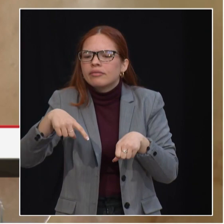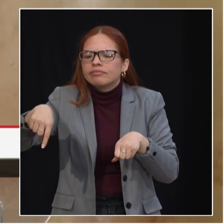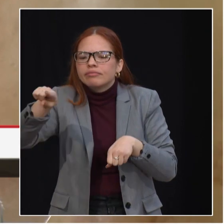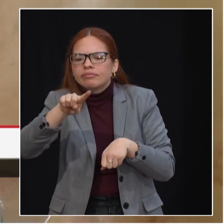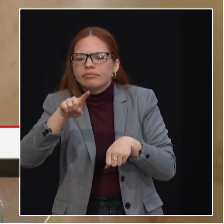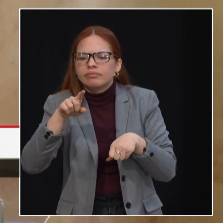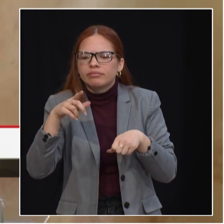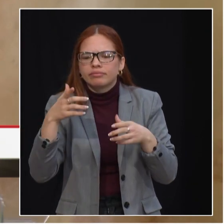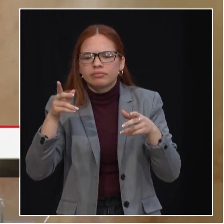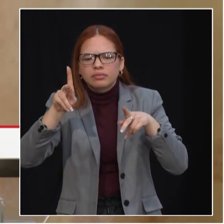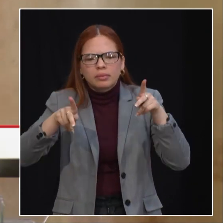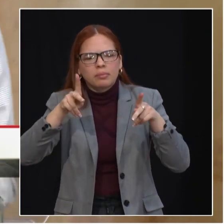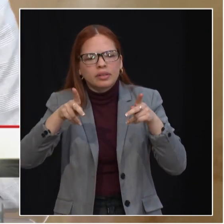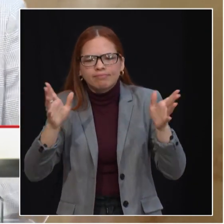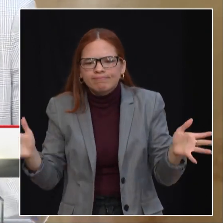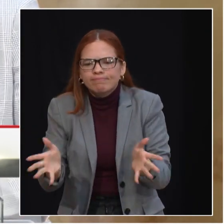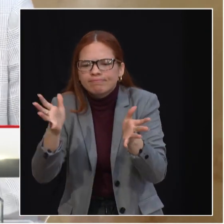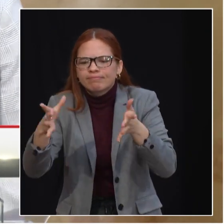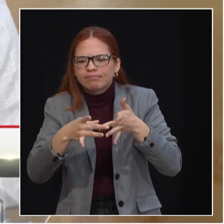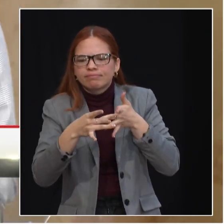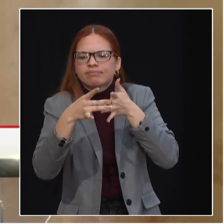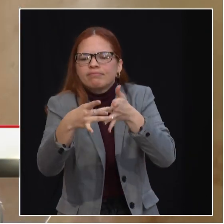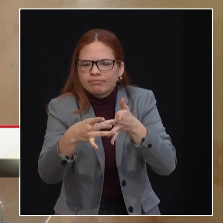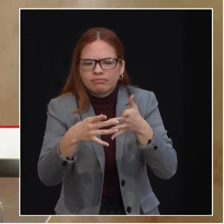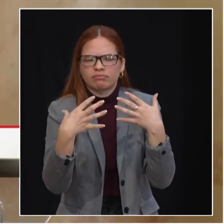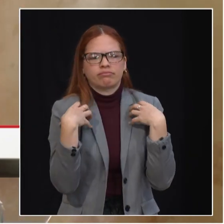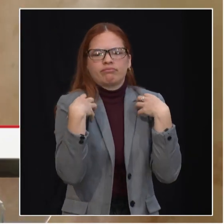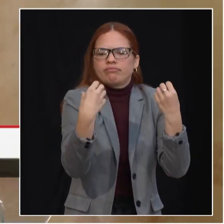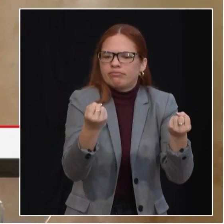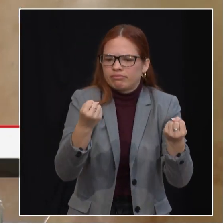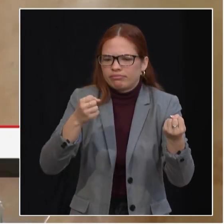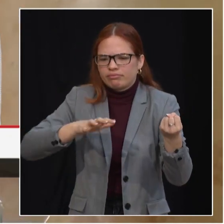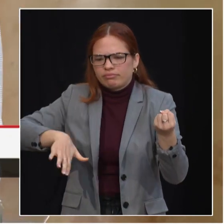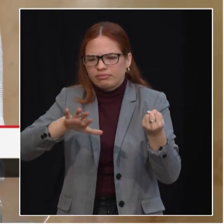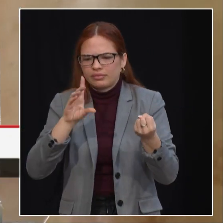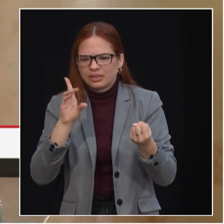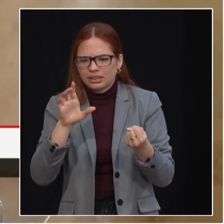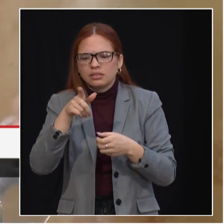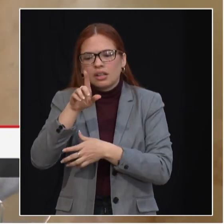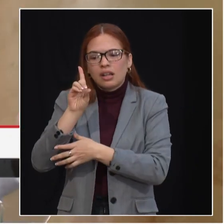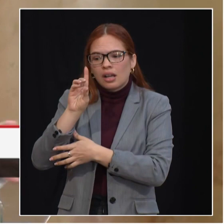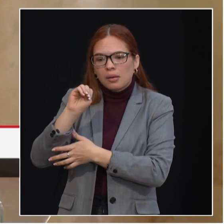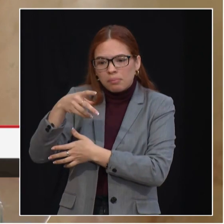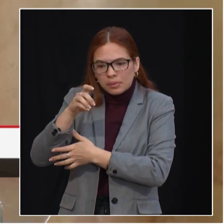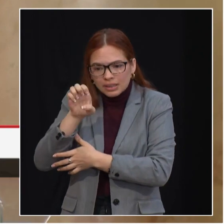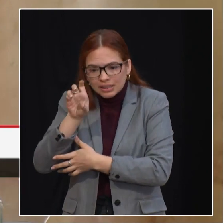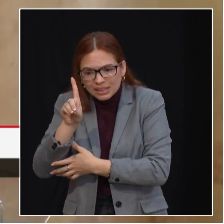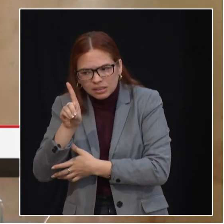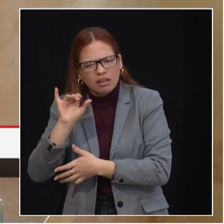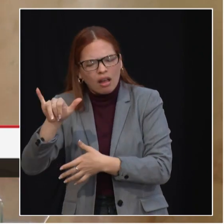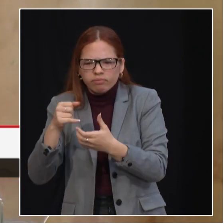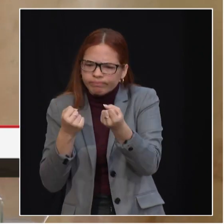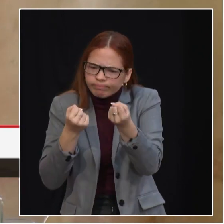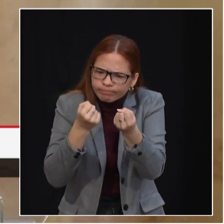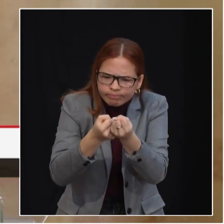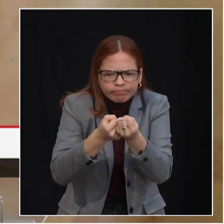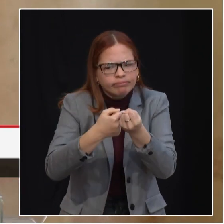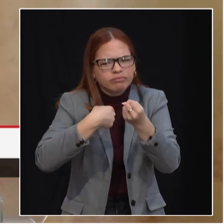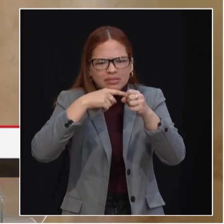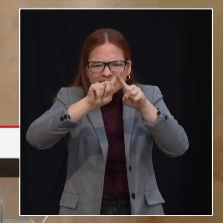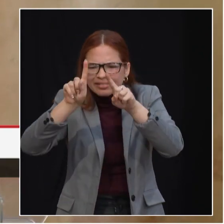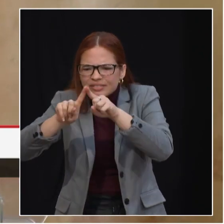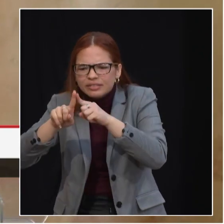recovery. And so DEMPED is incredibly happy to be able to deploy the wide range of programs that are helping small